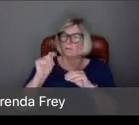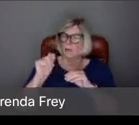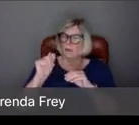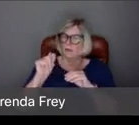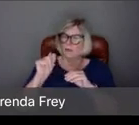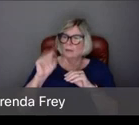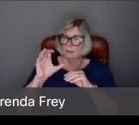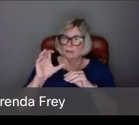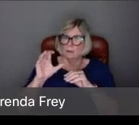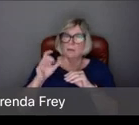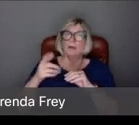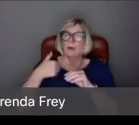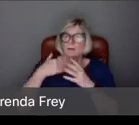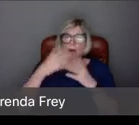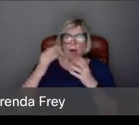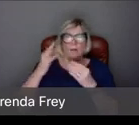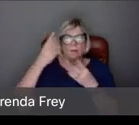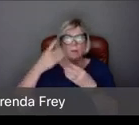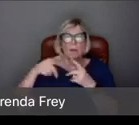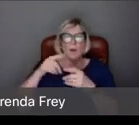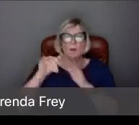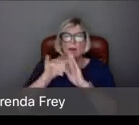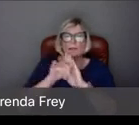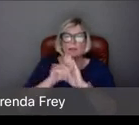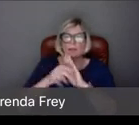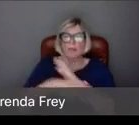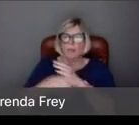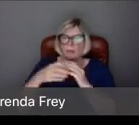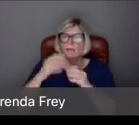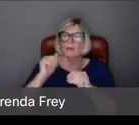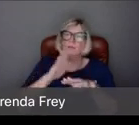of information for victims of identity theft that can help you tell you what to do.